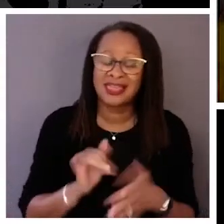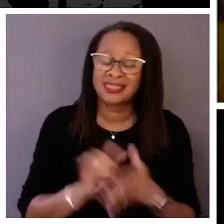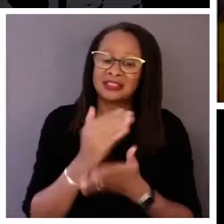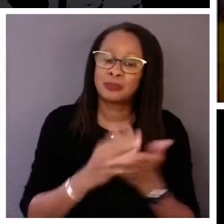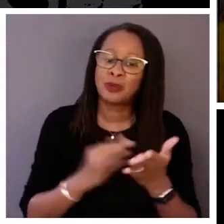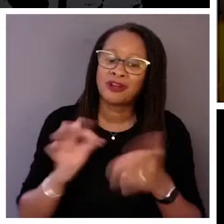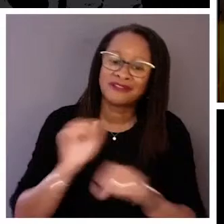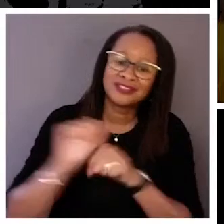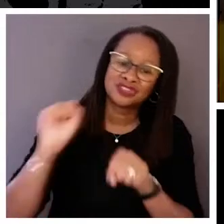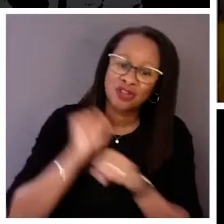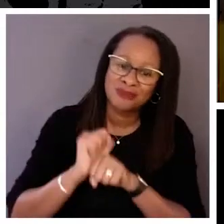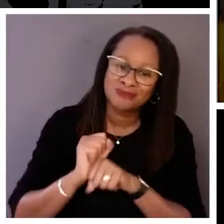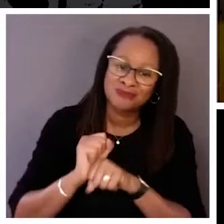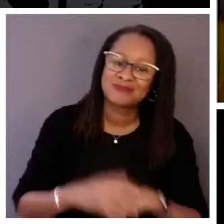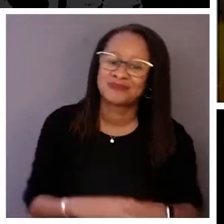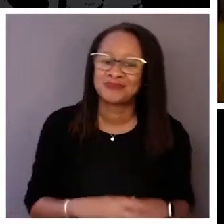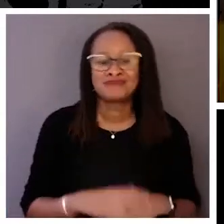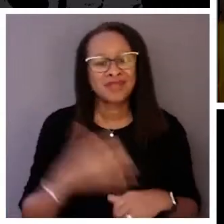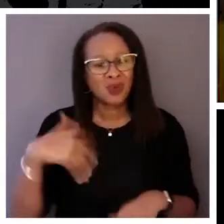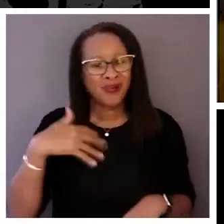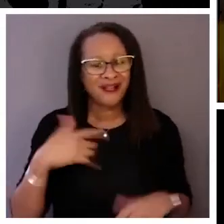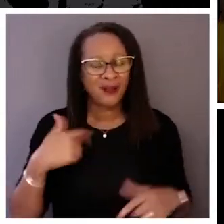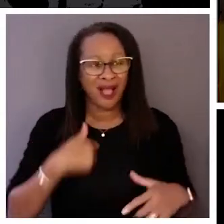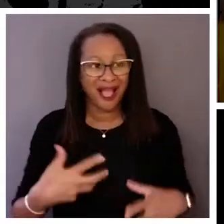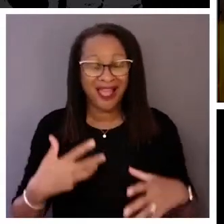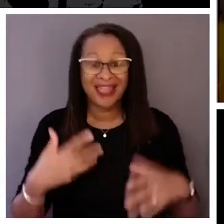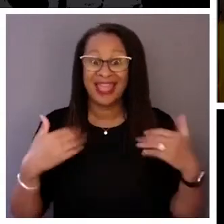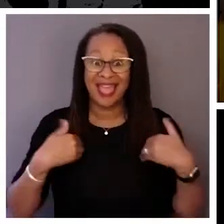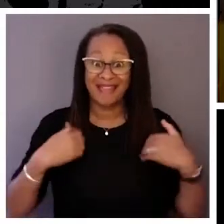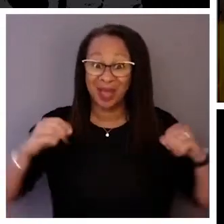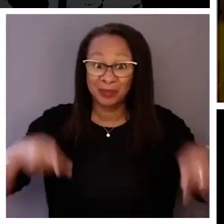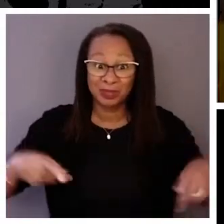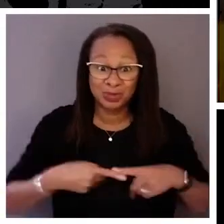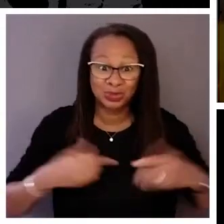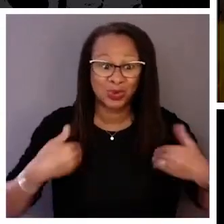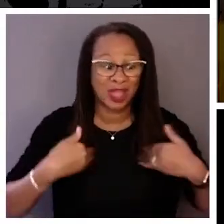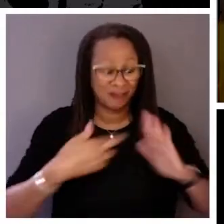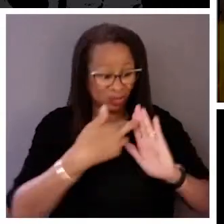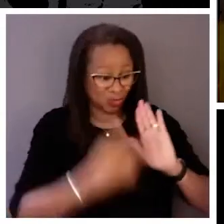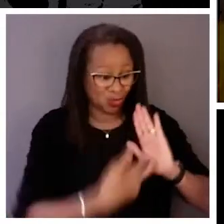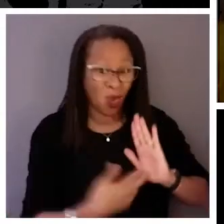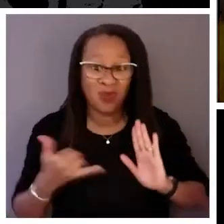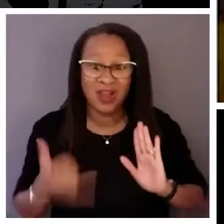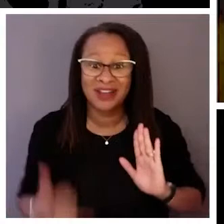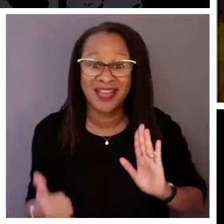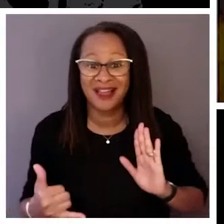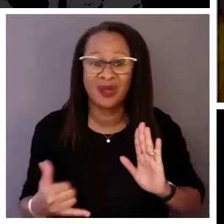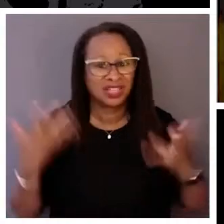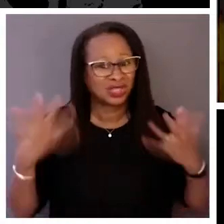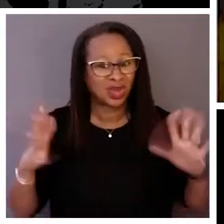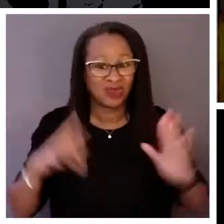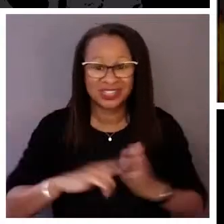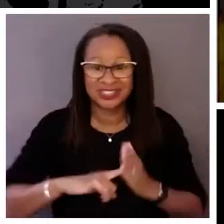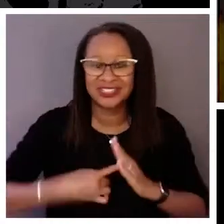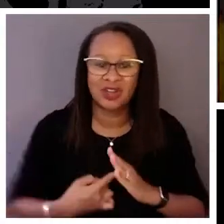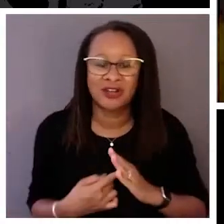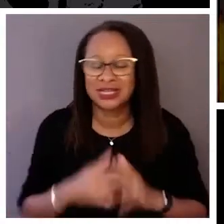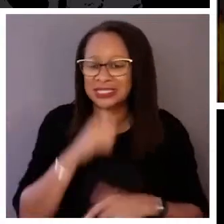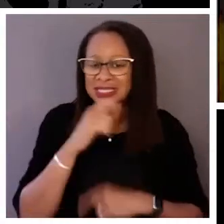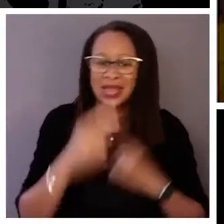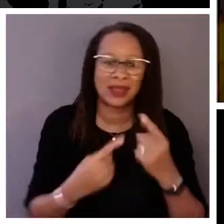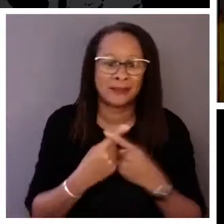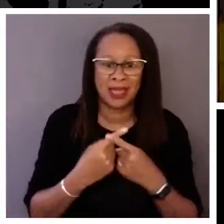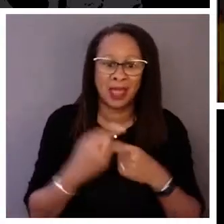is part of the job, like that, wow, I get to play this role right now. It's already started. It's